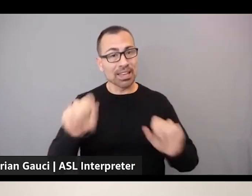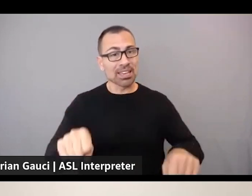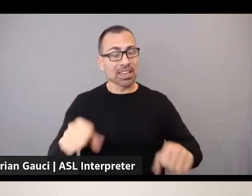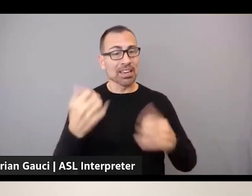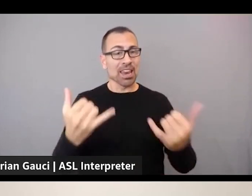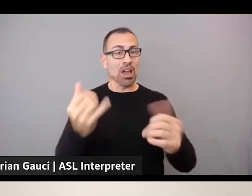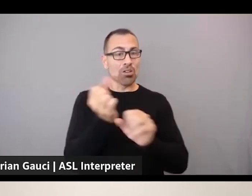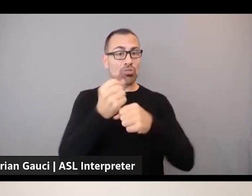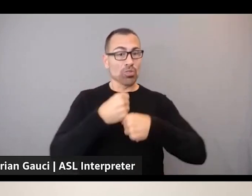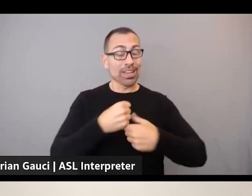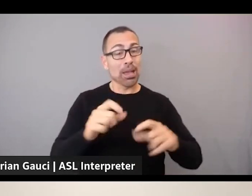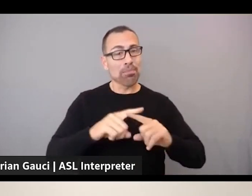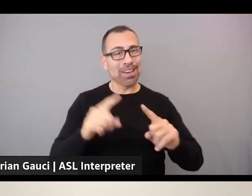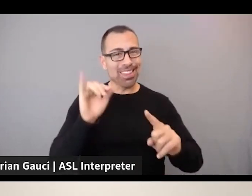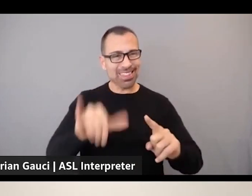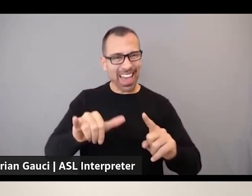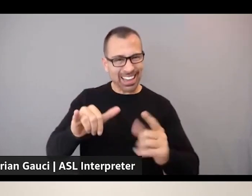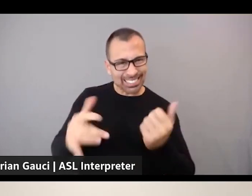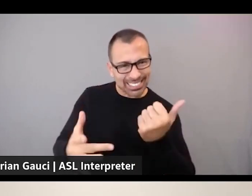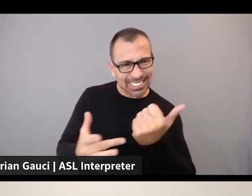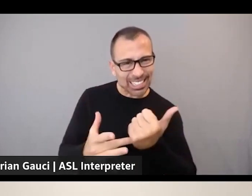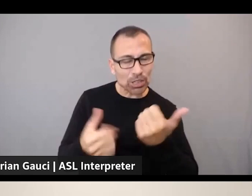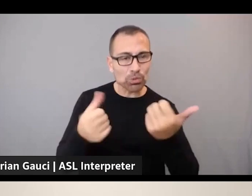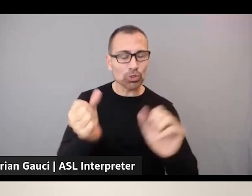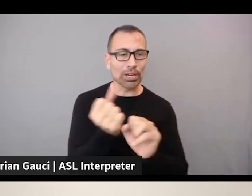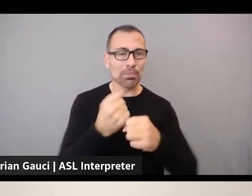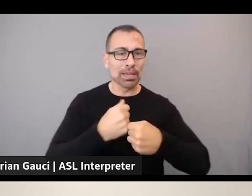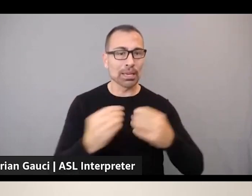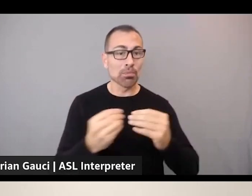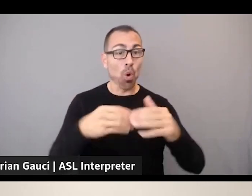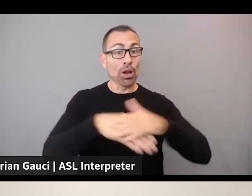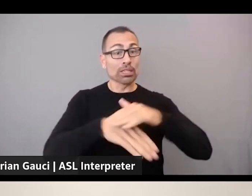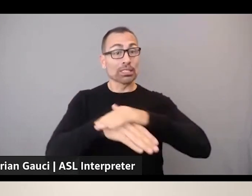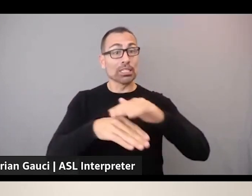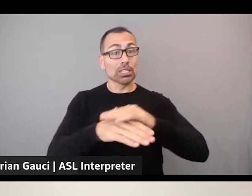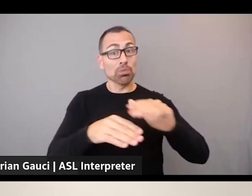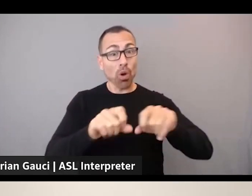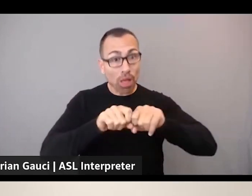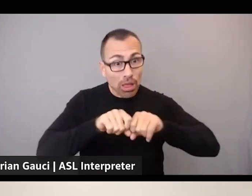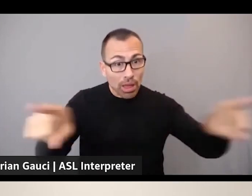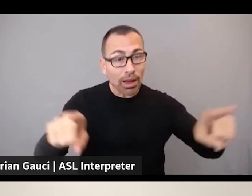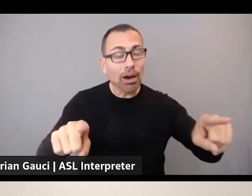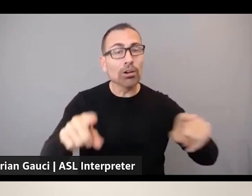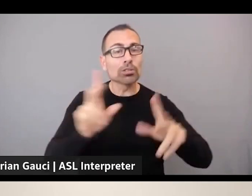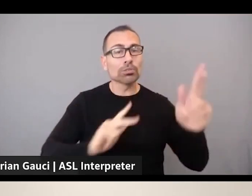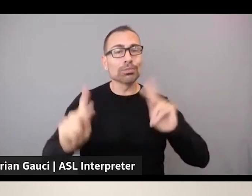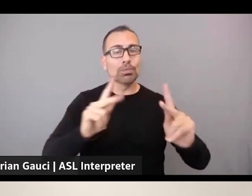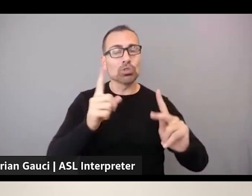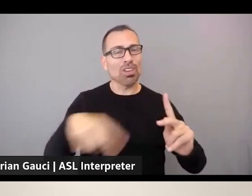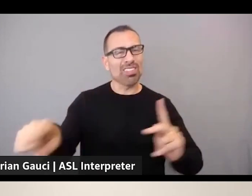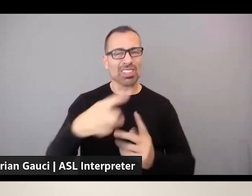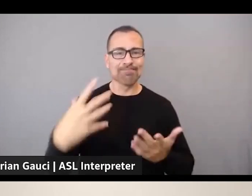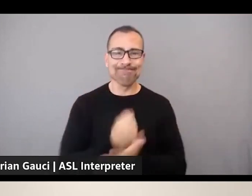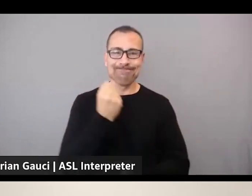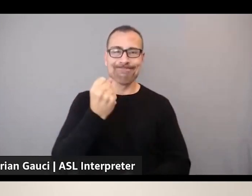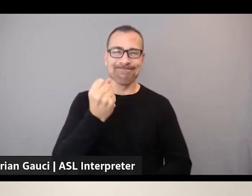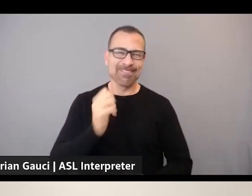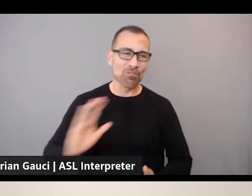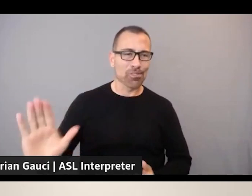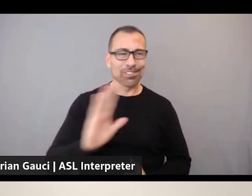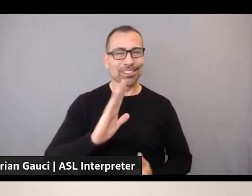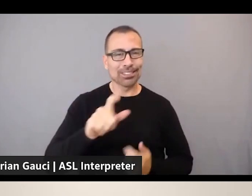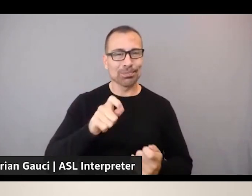more accessible to more people in all different ways, so they can bring it to their problems and their challenges that they want to